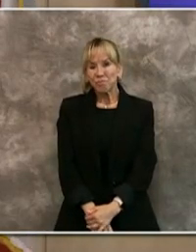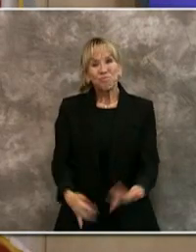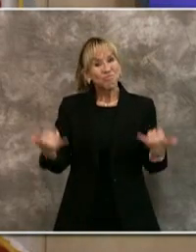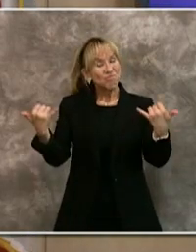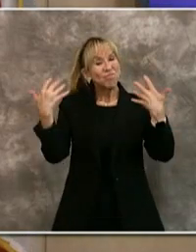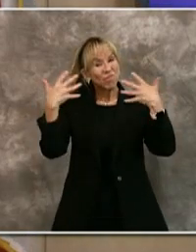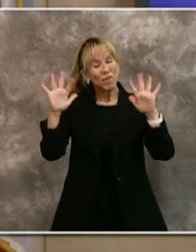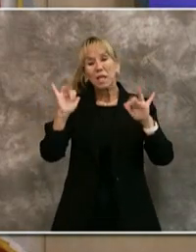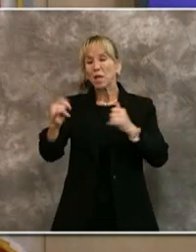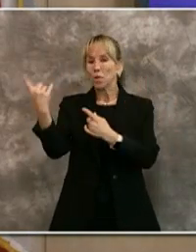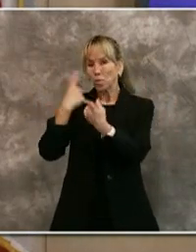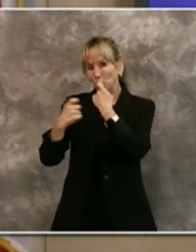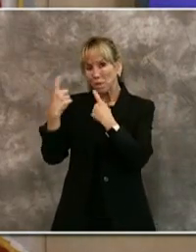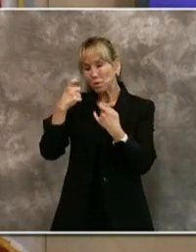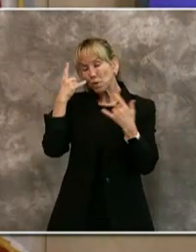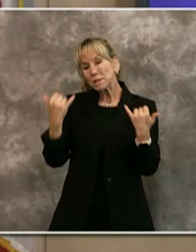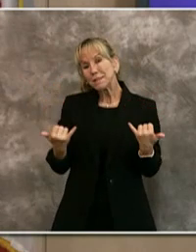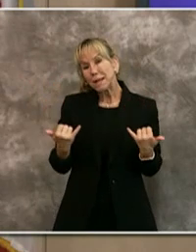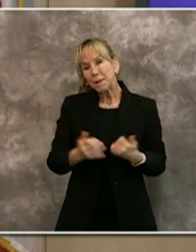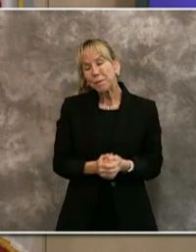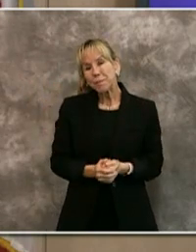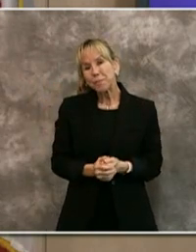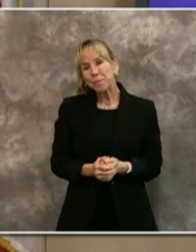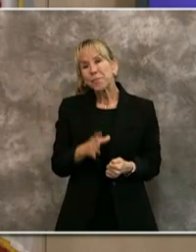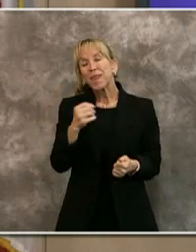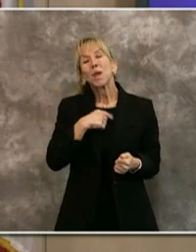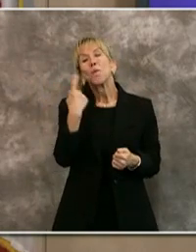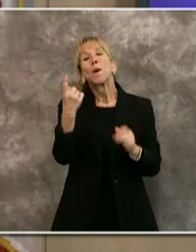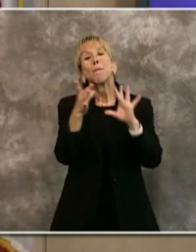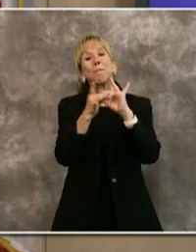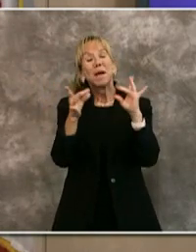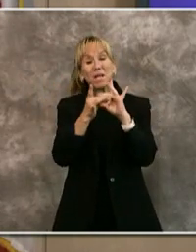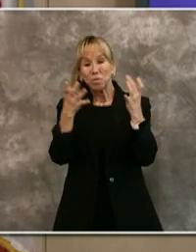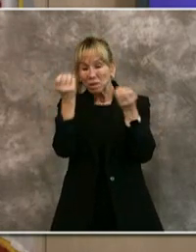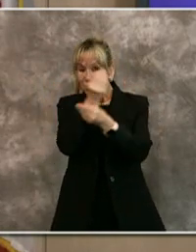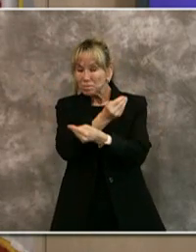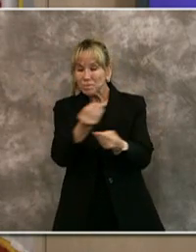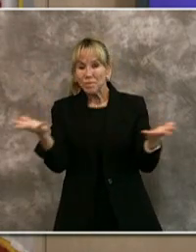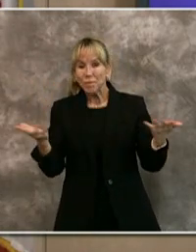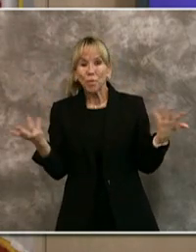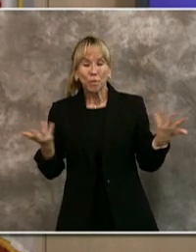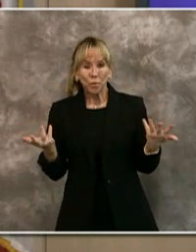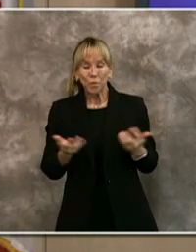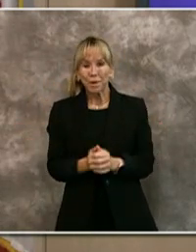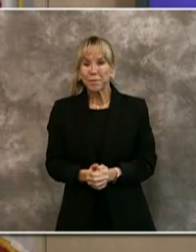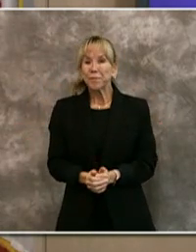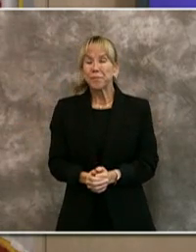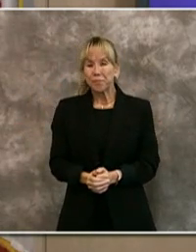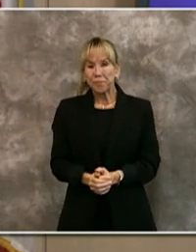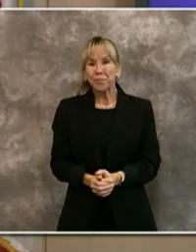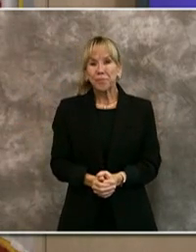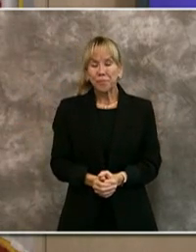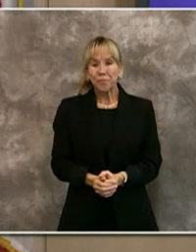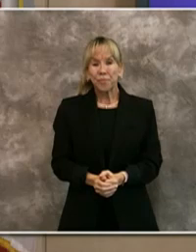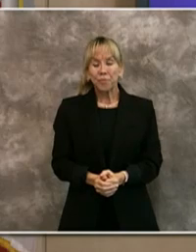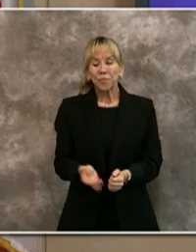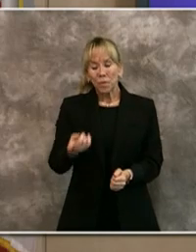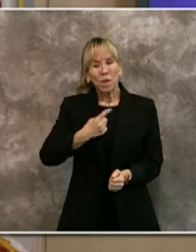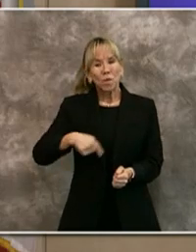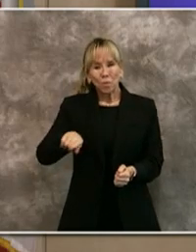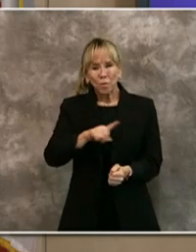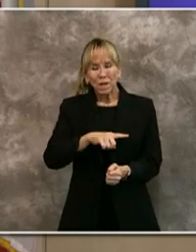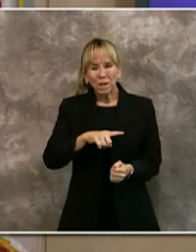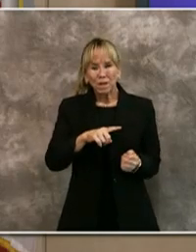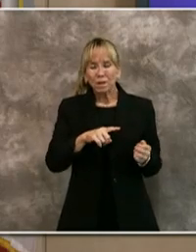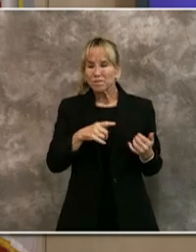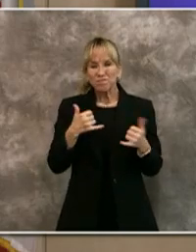That completes the questions for today, and I guess if there's one message today we want to get across, it's the fact that we're in this fight